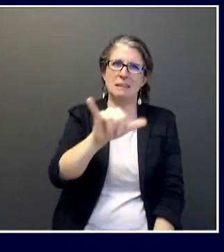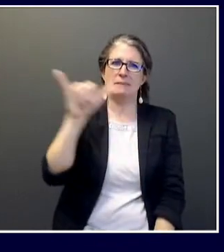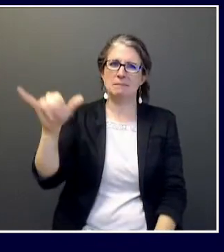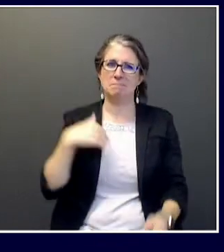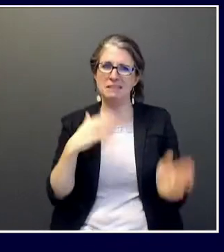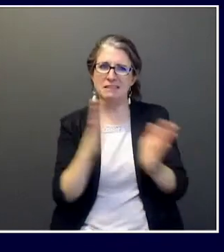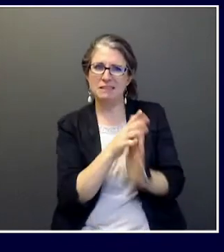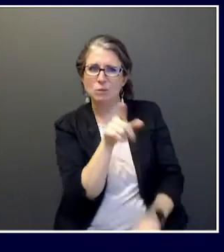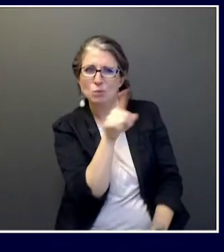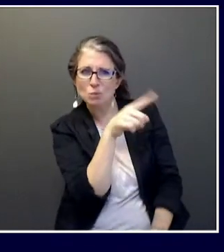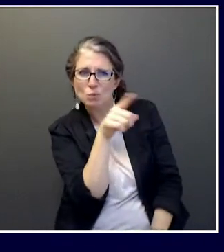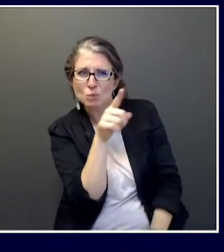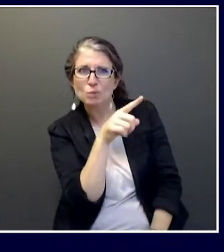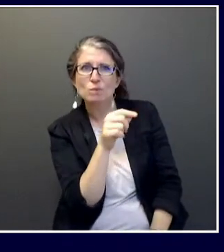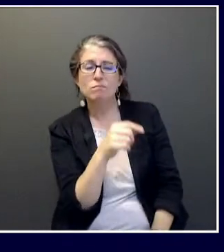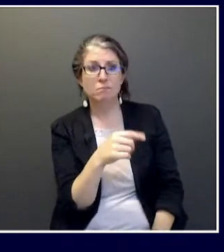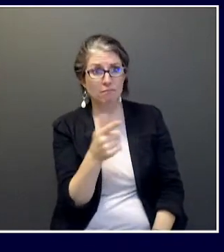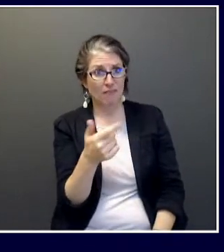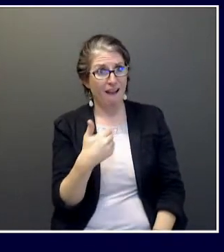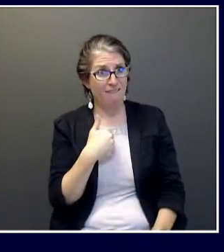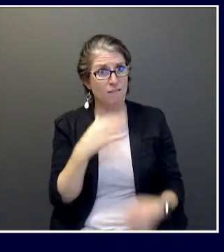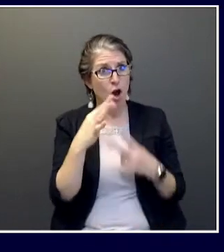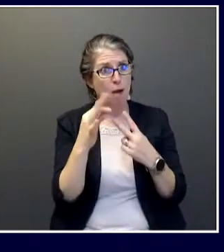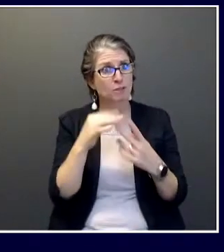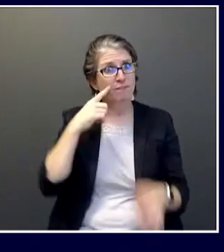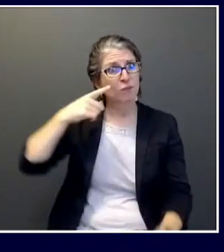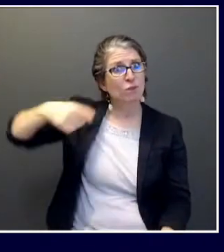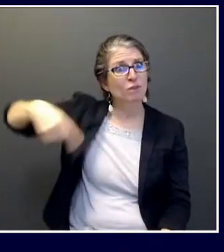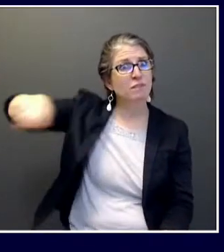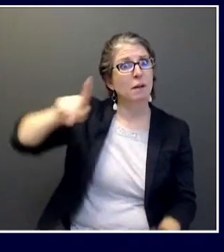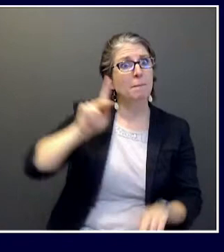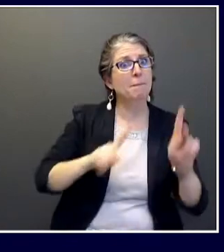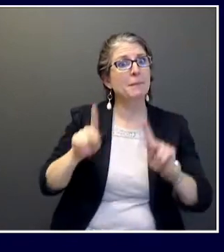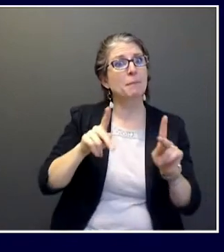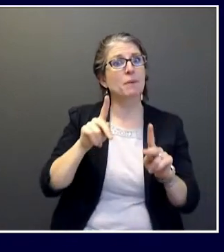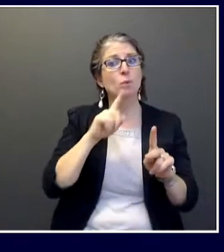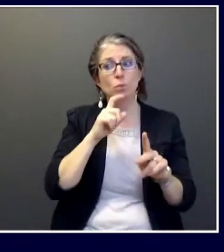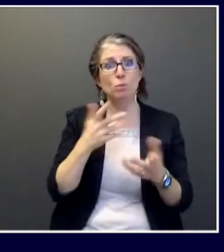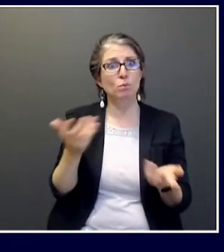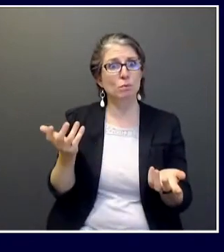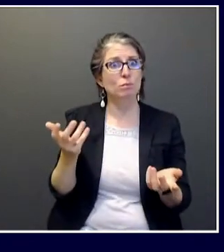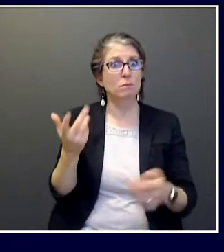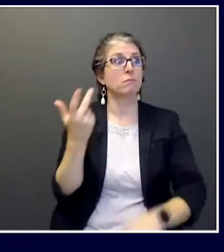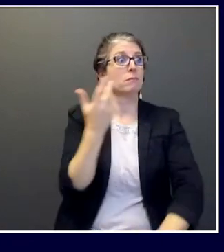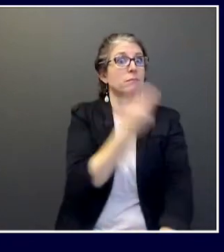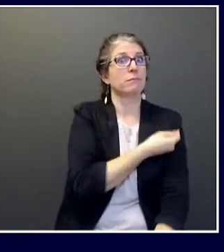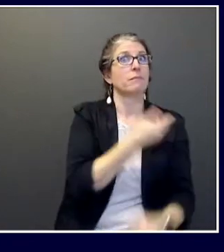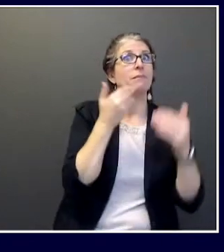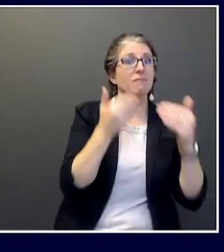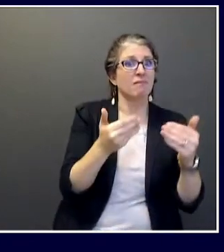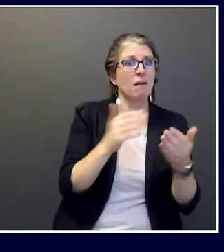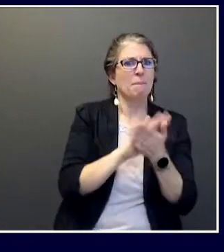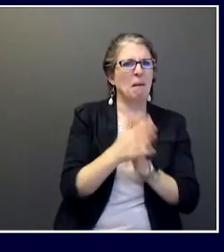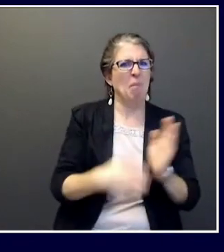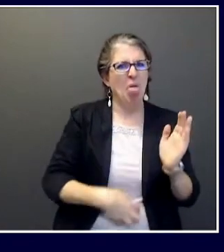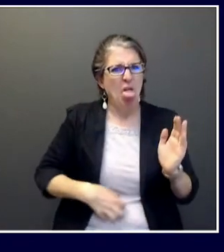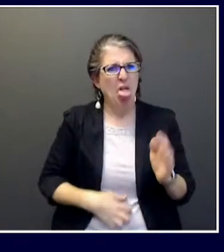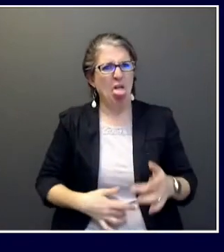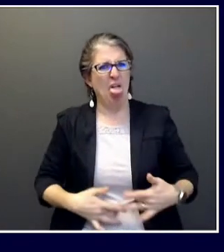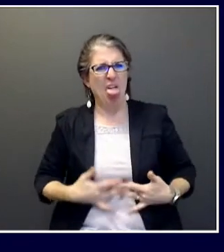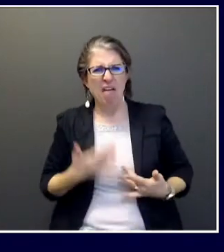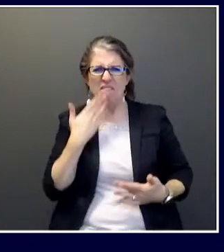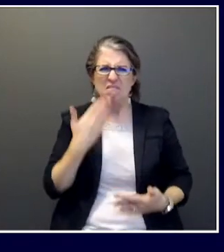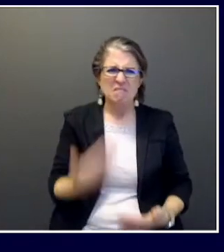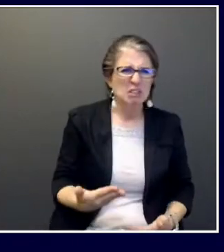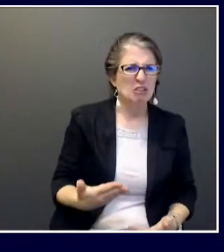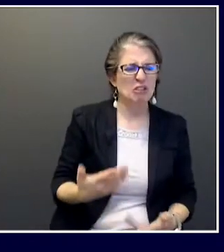options available to others who want to get vaccinated, and if not, if the state is considering kind of any such initiatives.